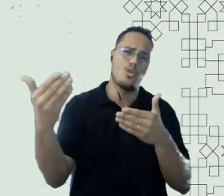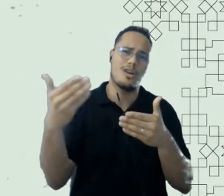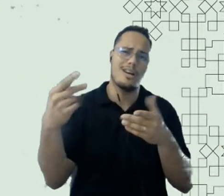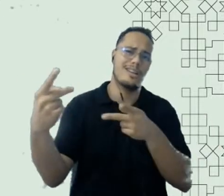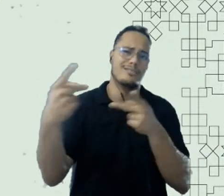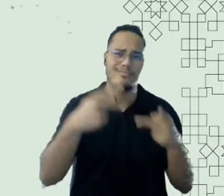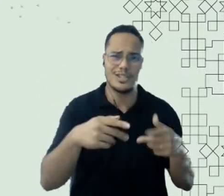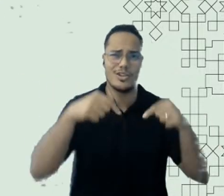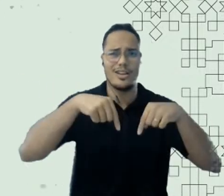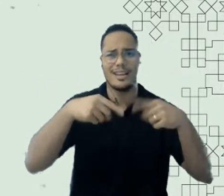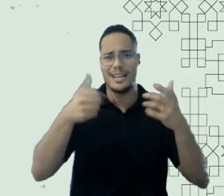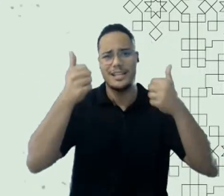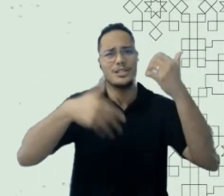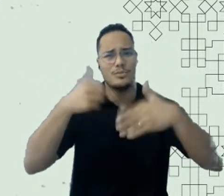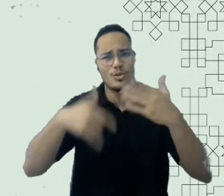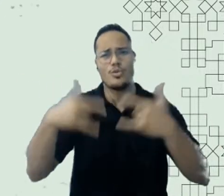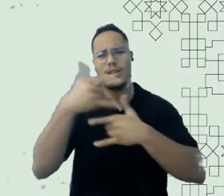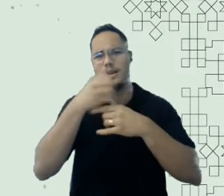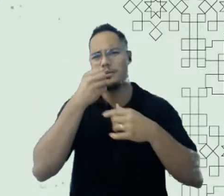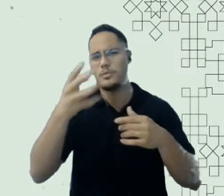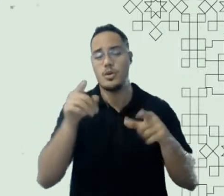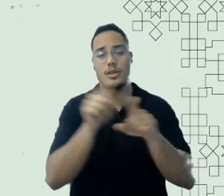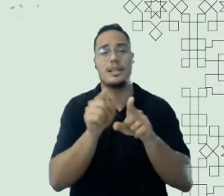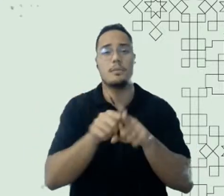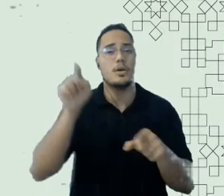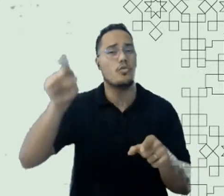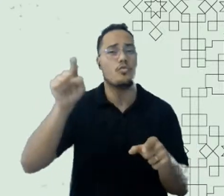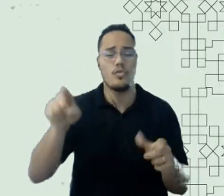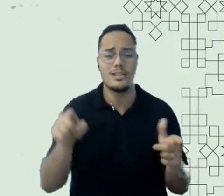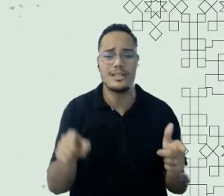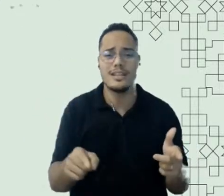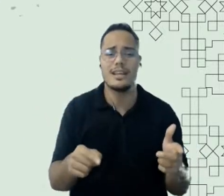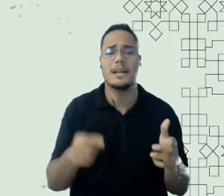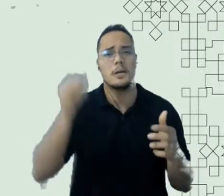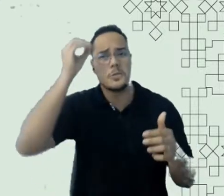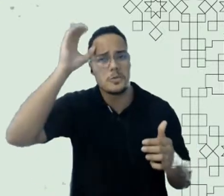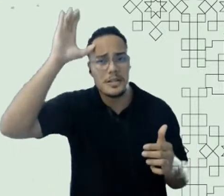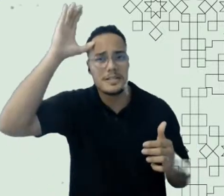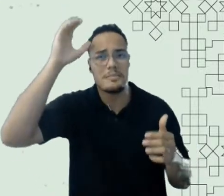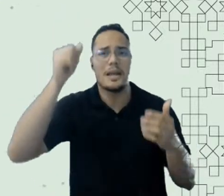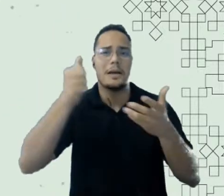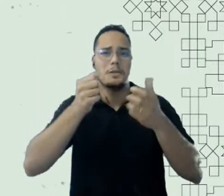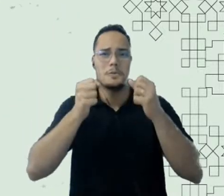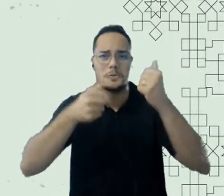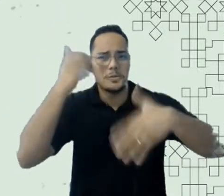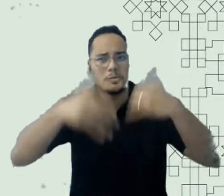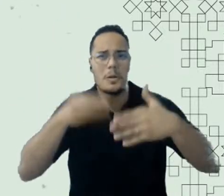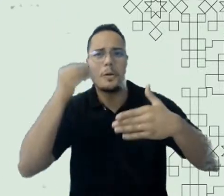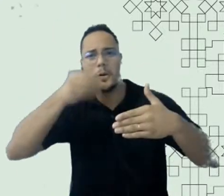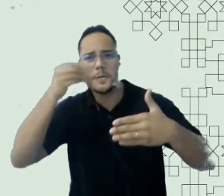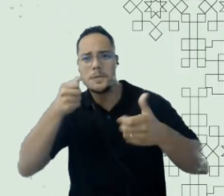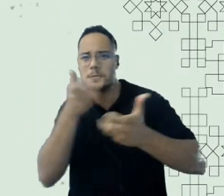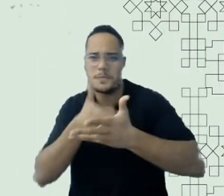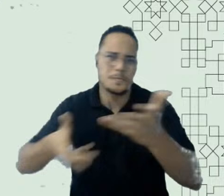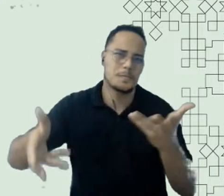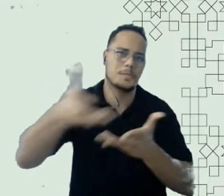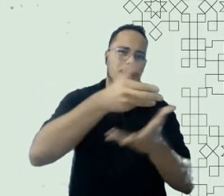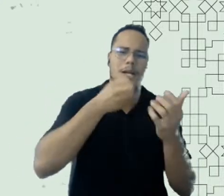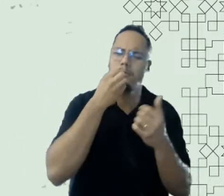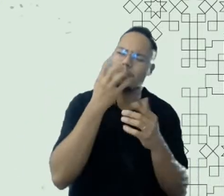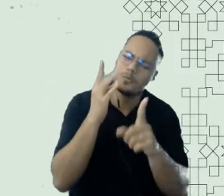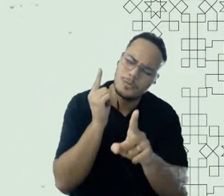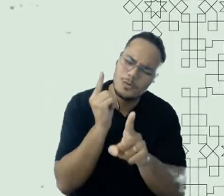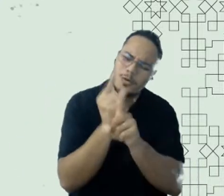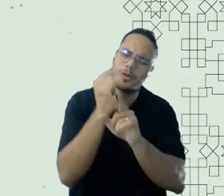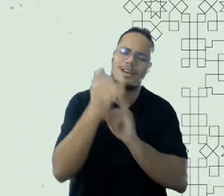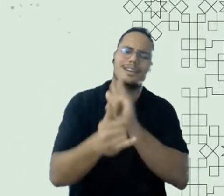always a pleasure to meet you, even if it's online. It's a pleasure in person. It's a pleasure online. I would like to